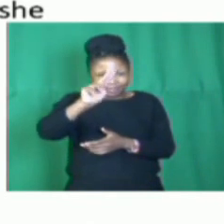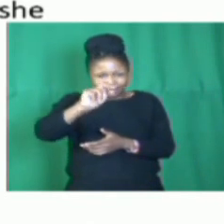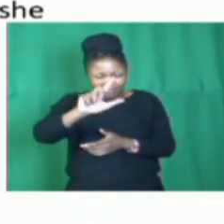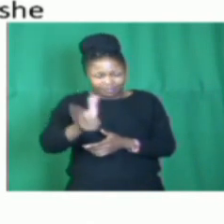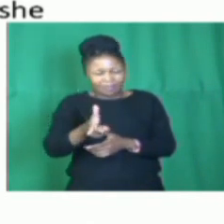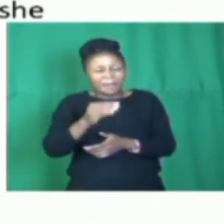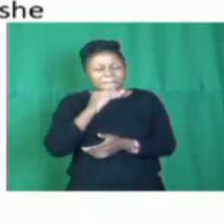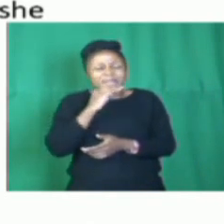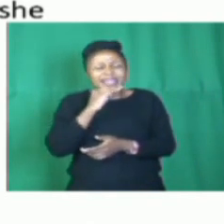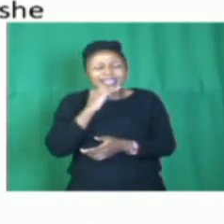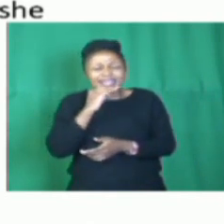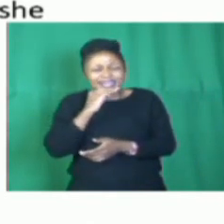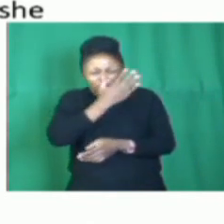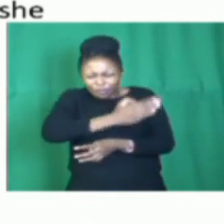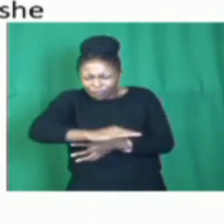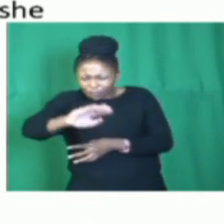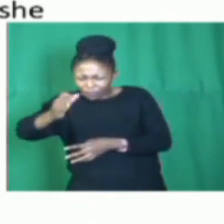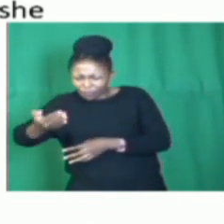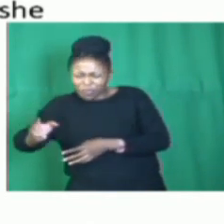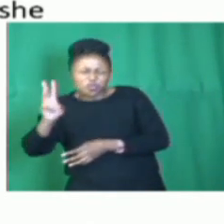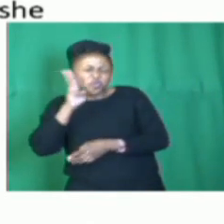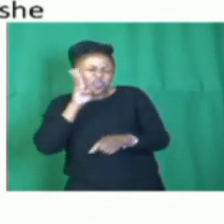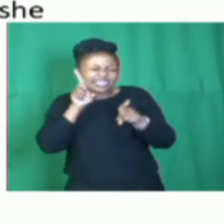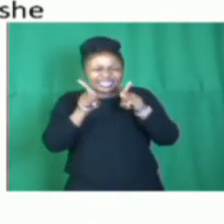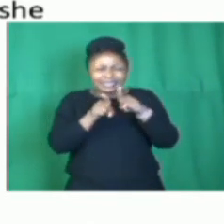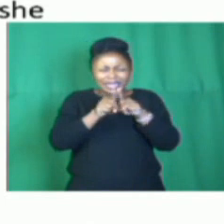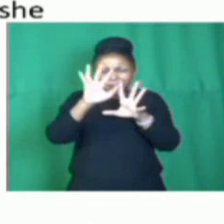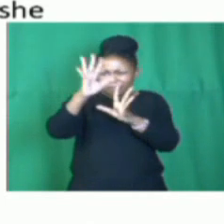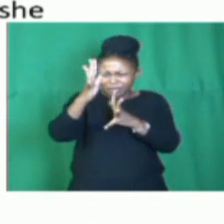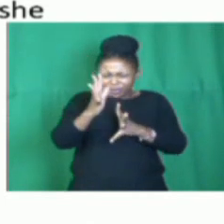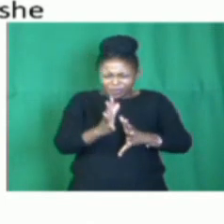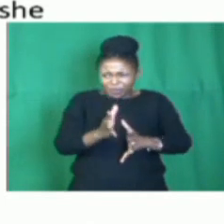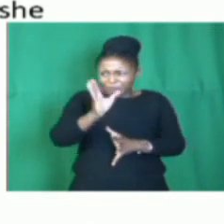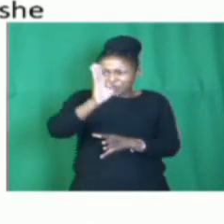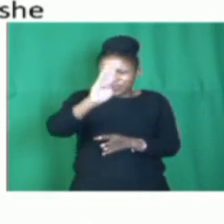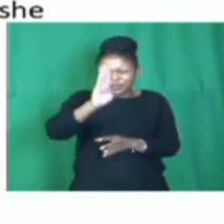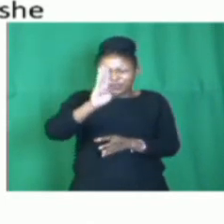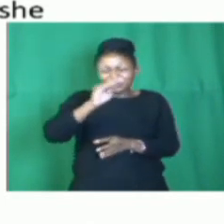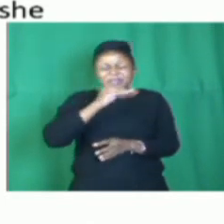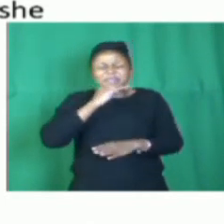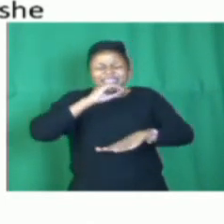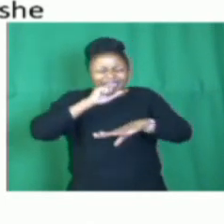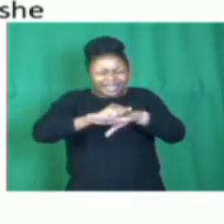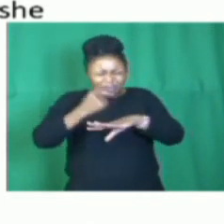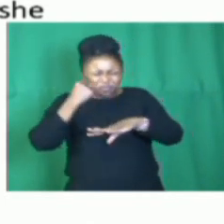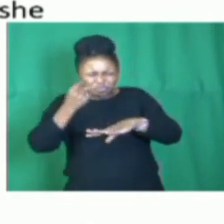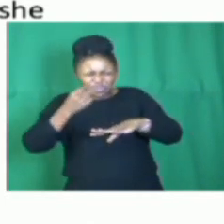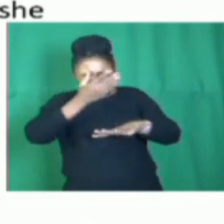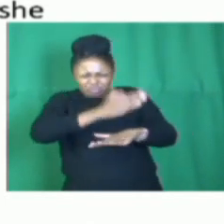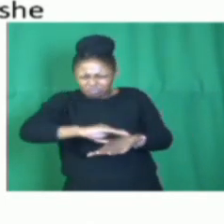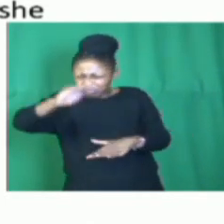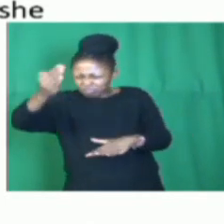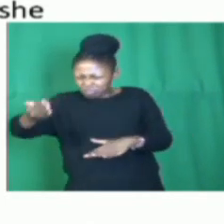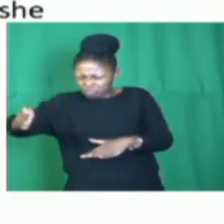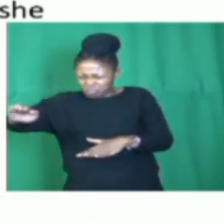you a mental picture. You can just picture the ocean here. You can just picture what kind of eyes Amandla